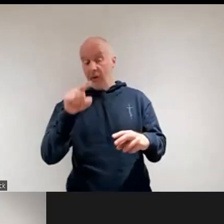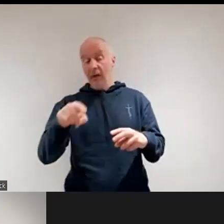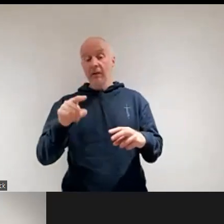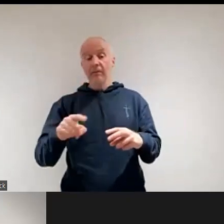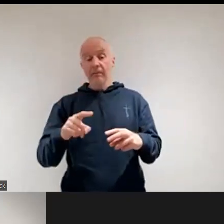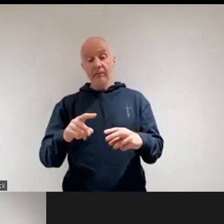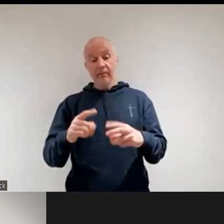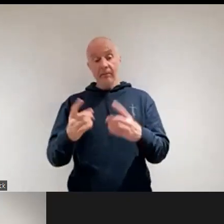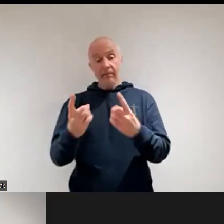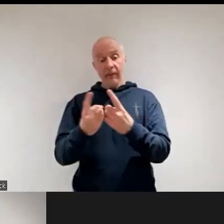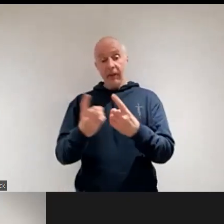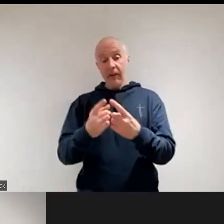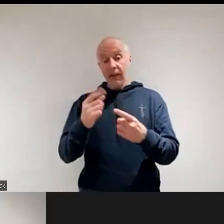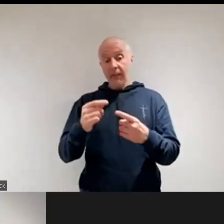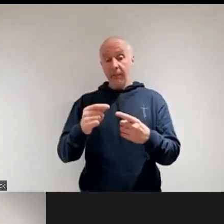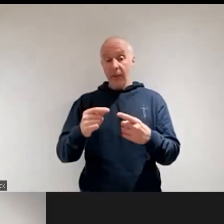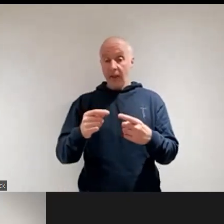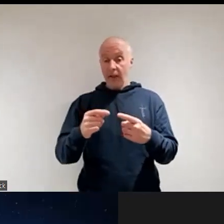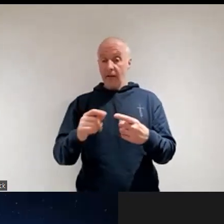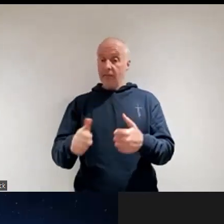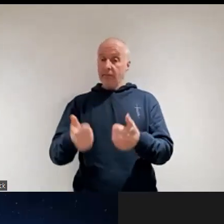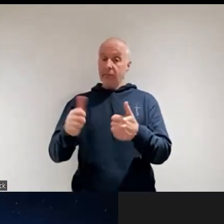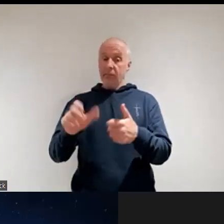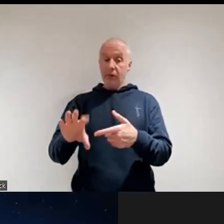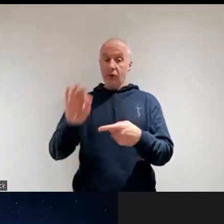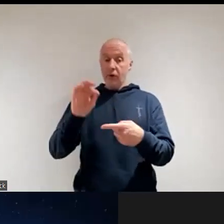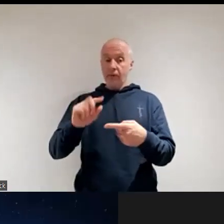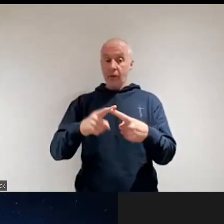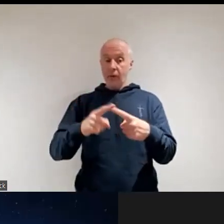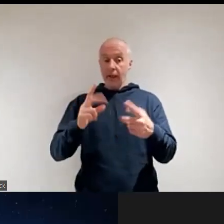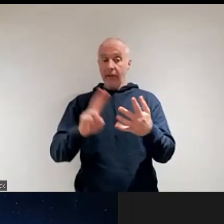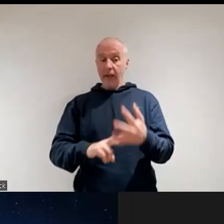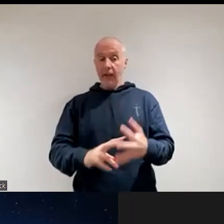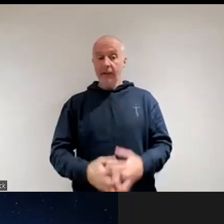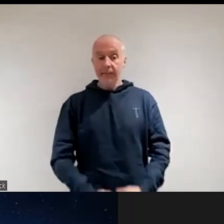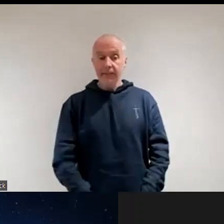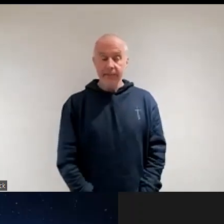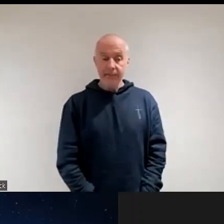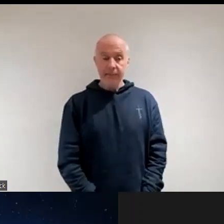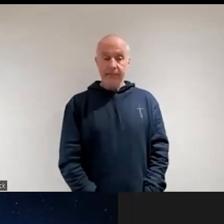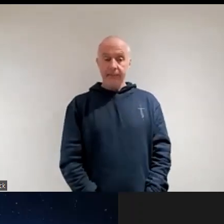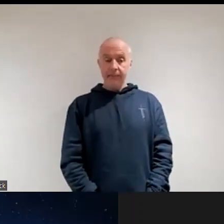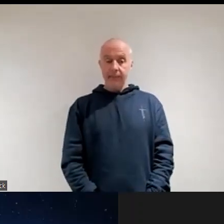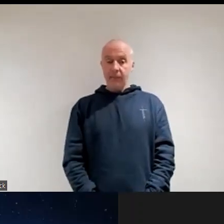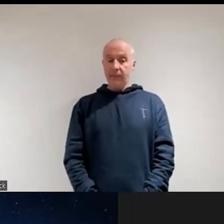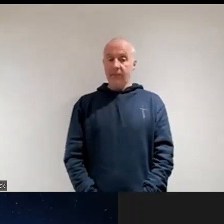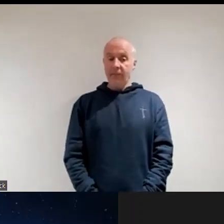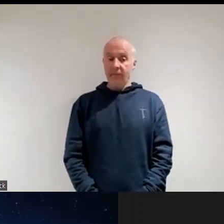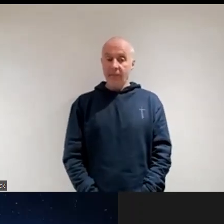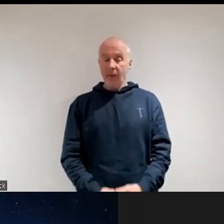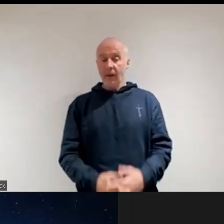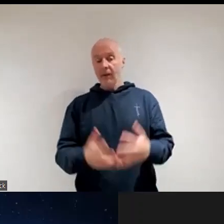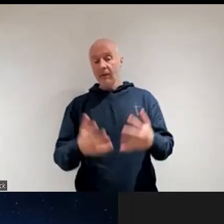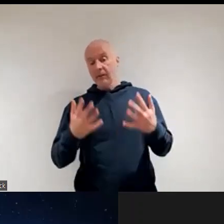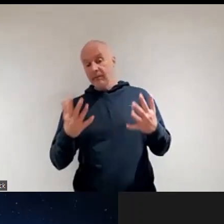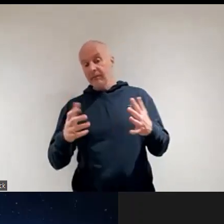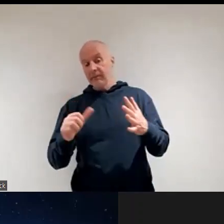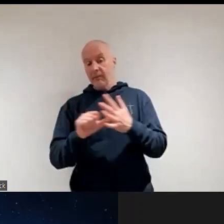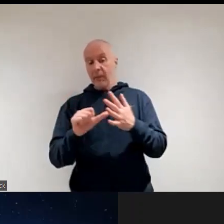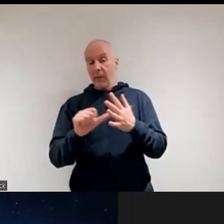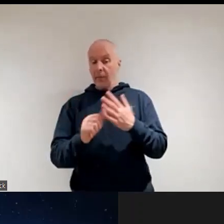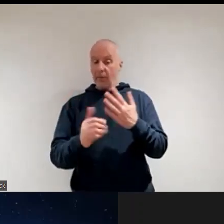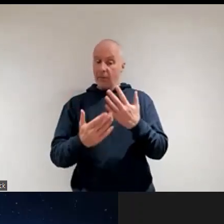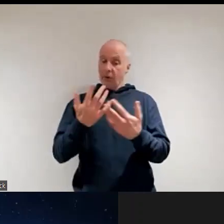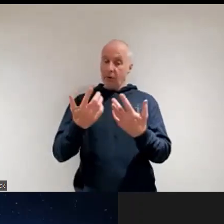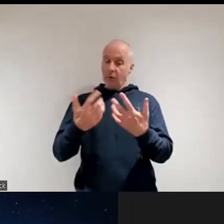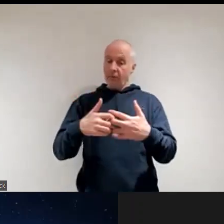be also another good choice for the EVs. The problem with GaN is that the power level is still not high enough. So this is why you end up with, you have to